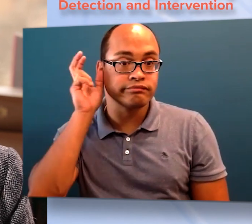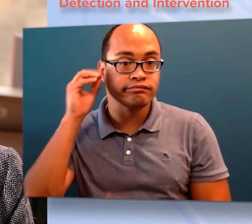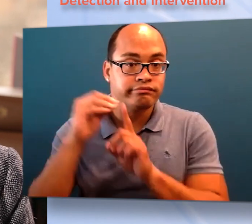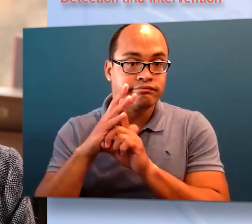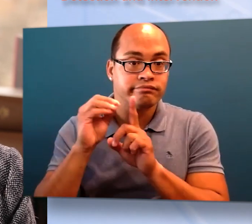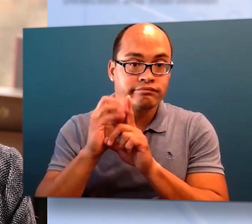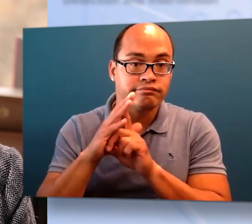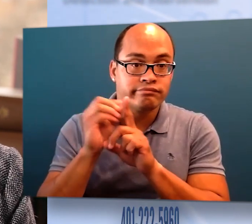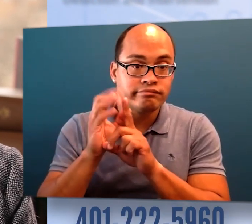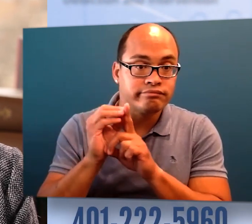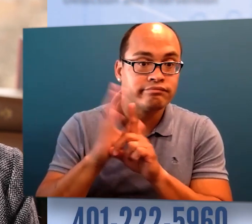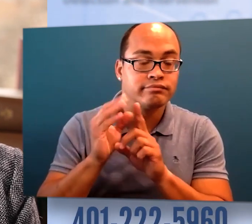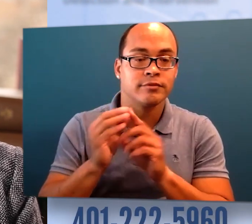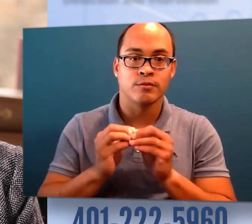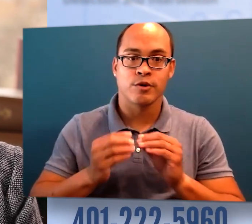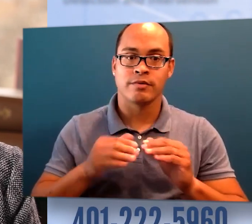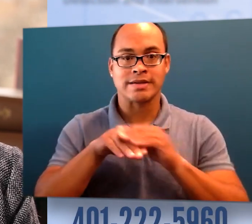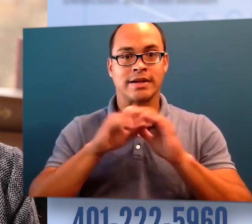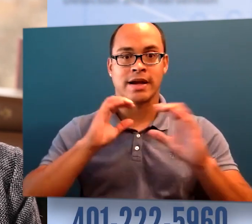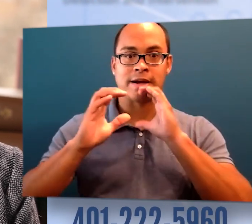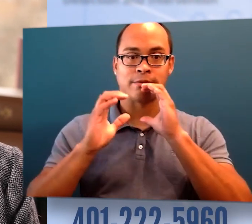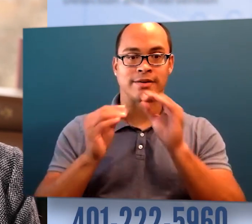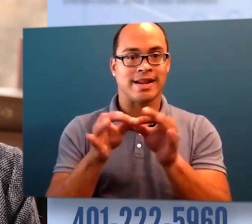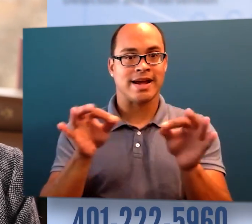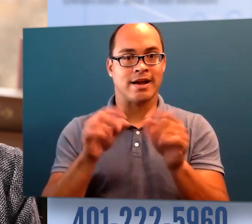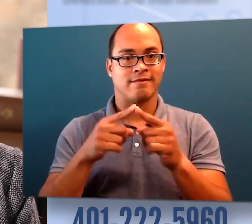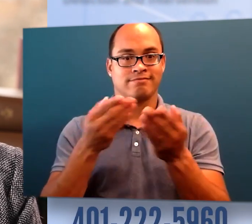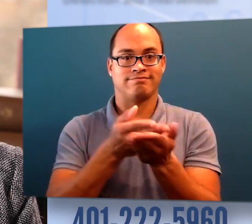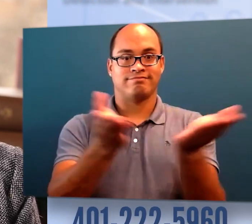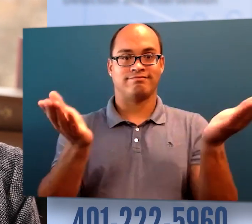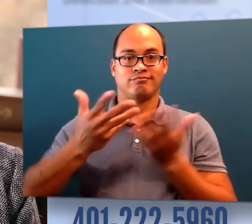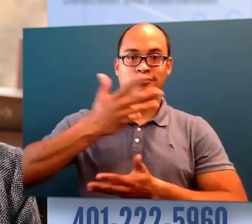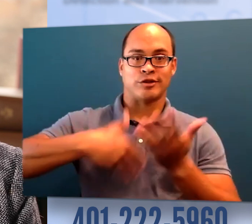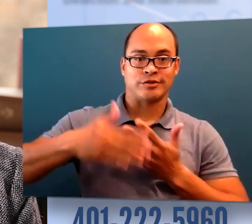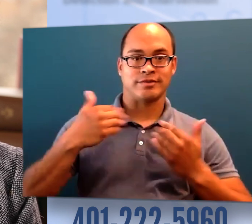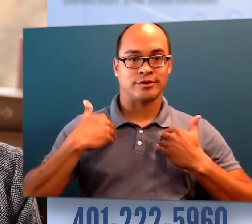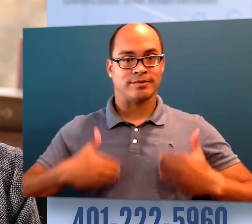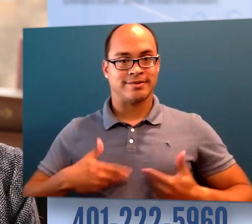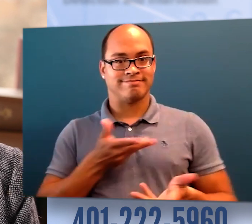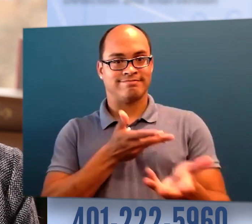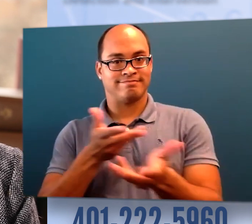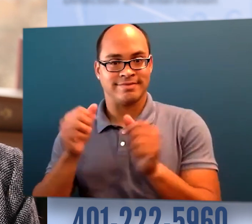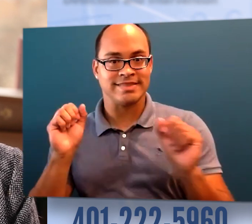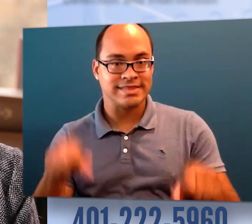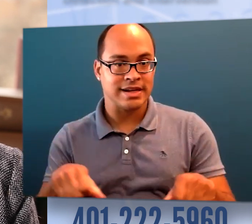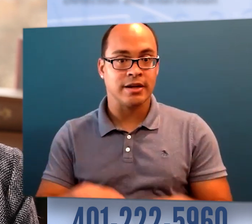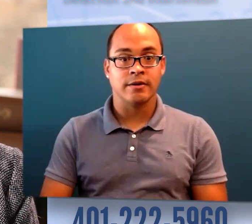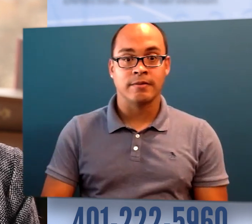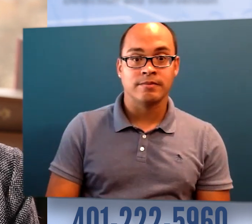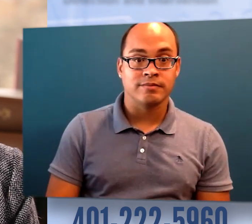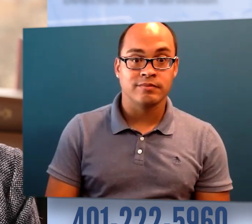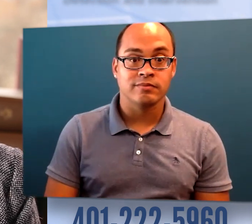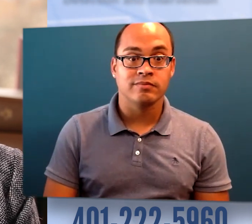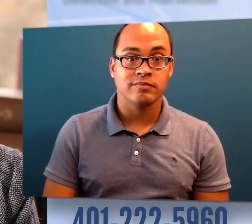communication and language outcomes. And we are social beings, humans, and communication is so important,